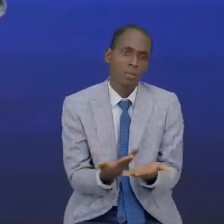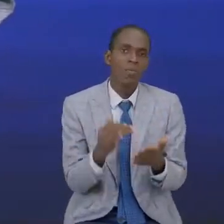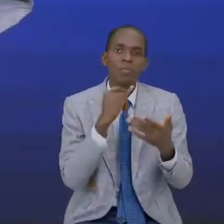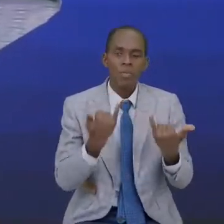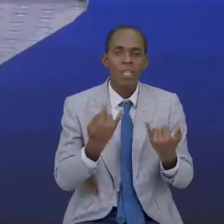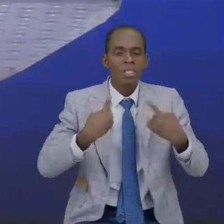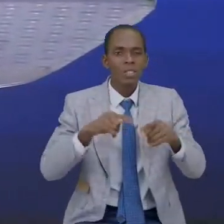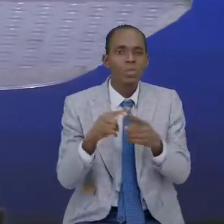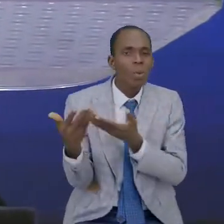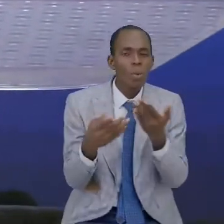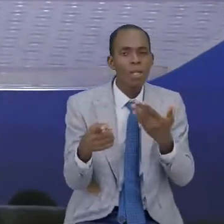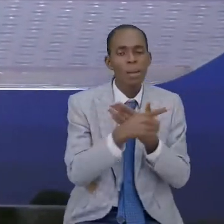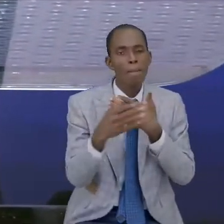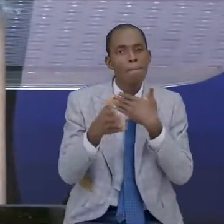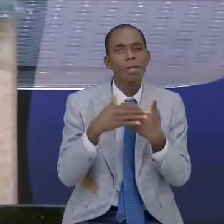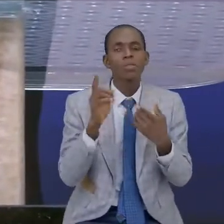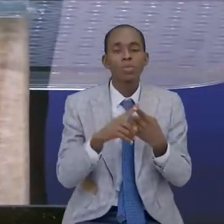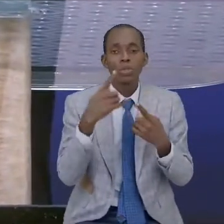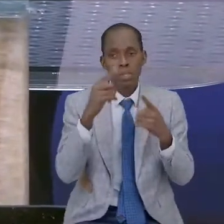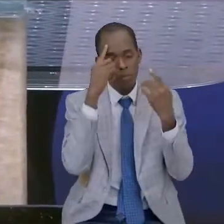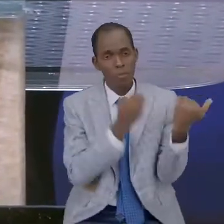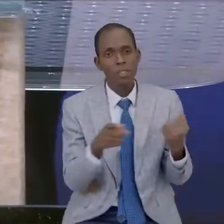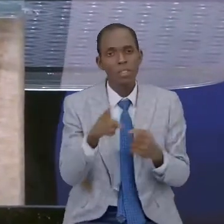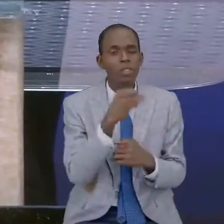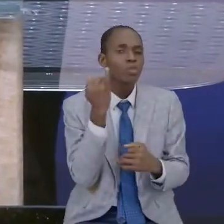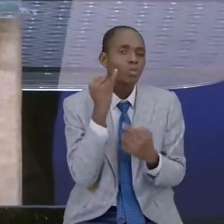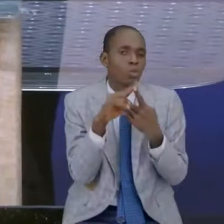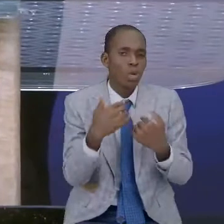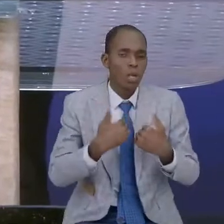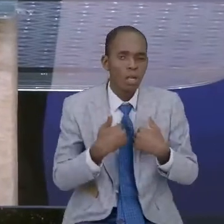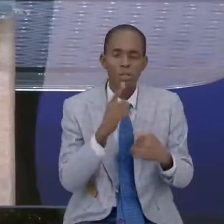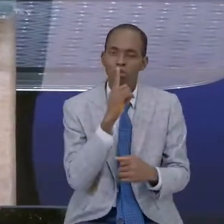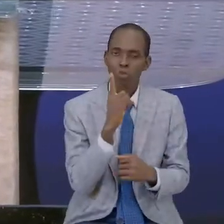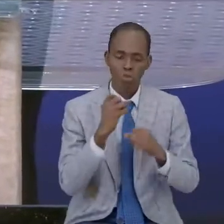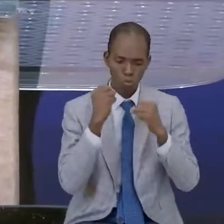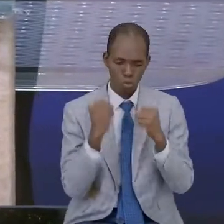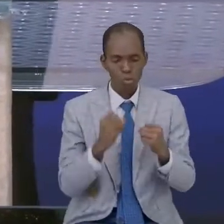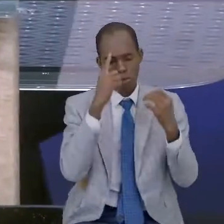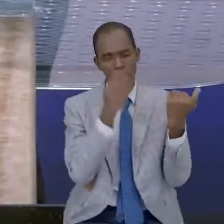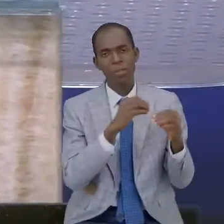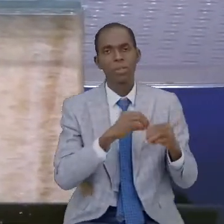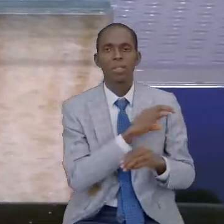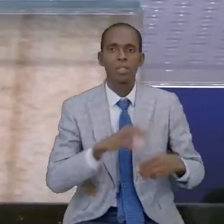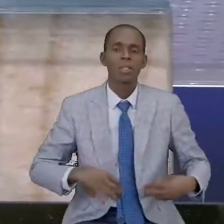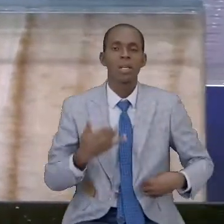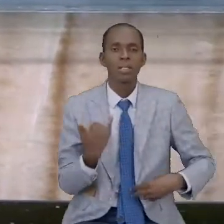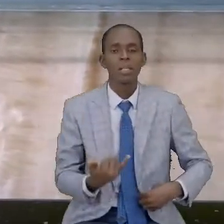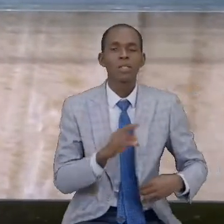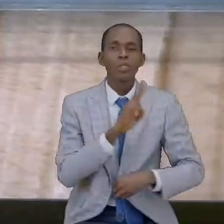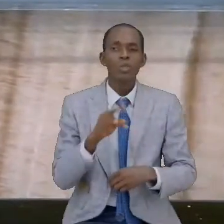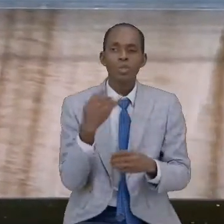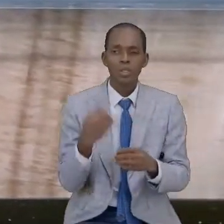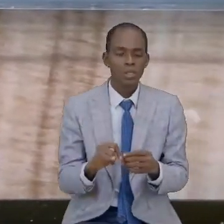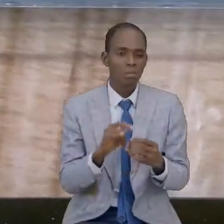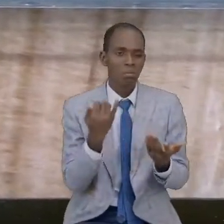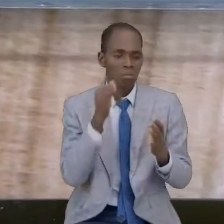them back to the faith they ought to have, absolute, unshakable faith in Christ. And he now uses the